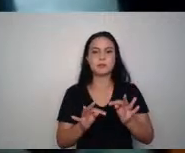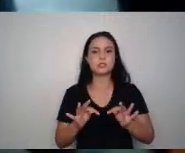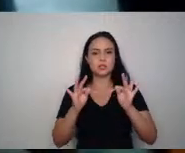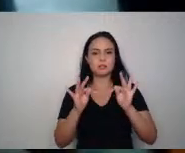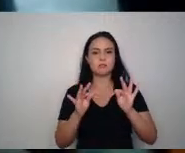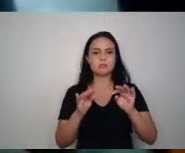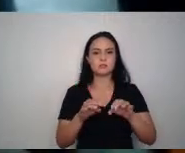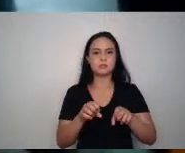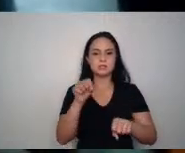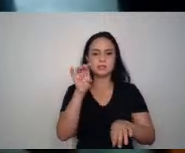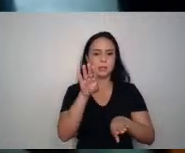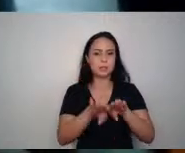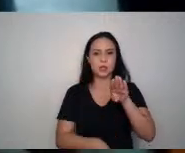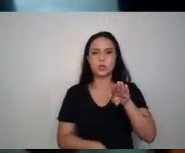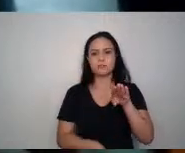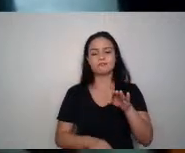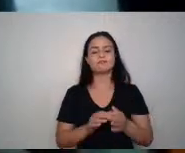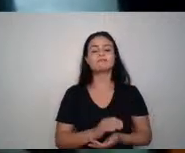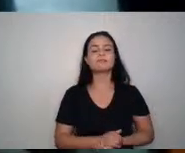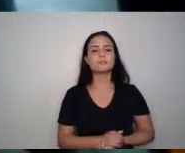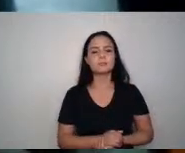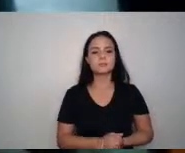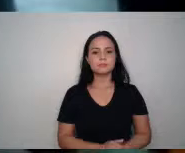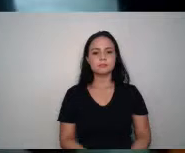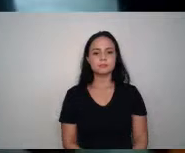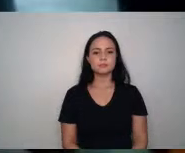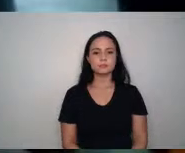from the platforms, and they are also